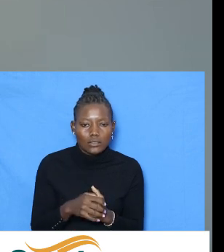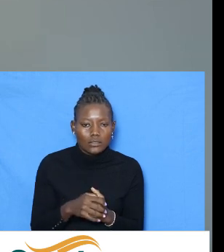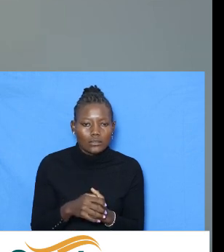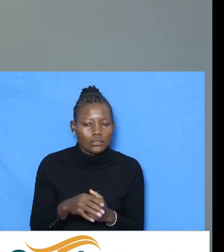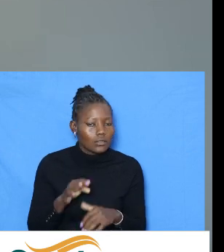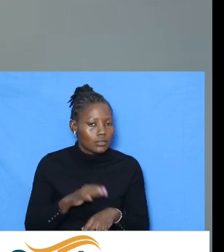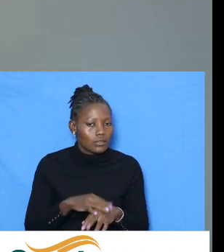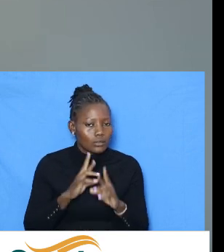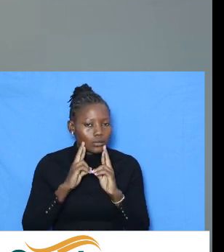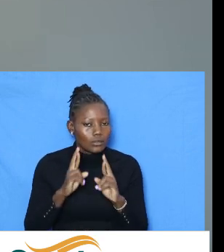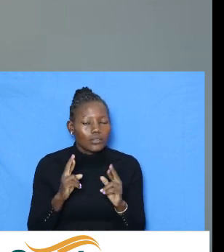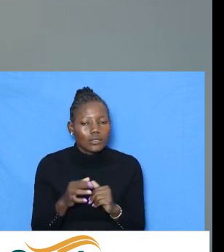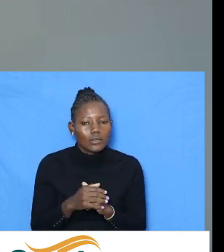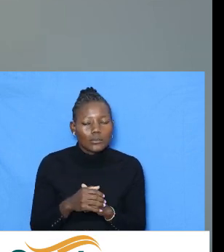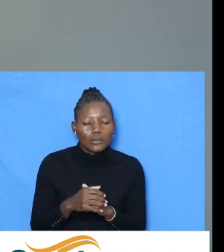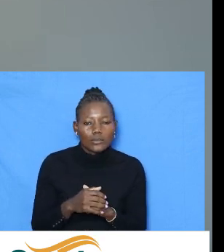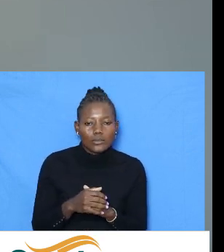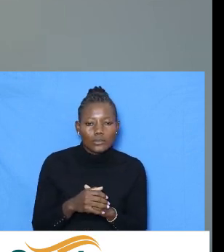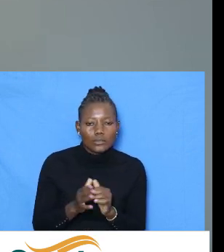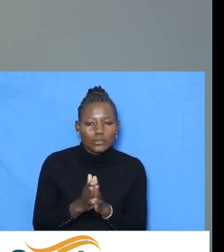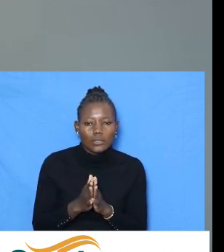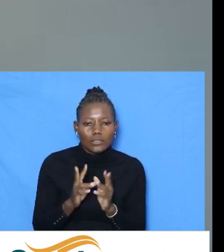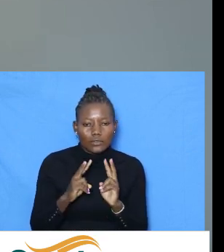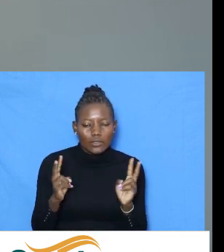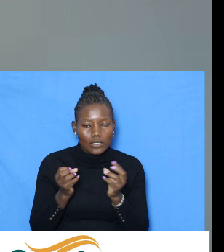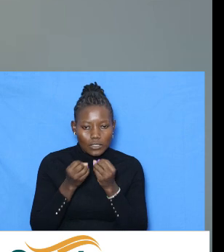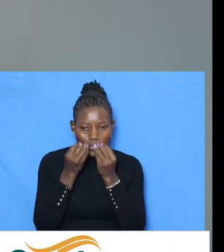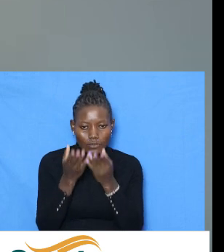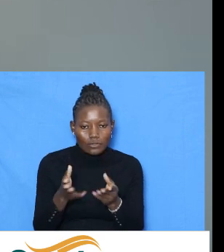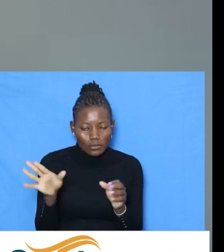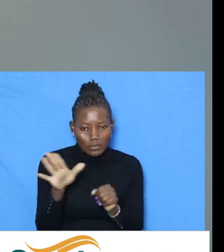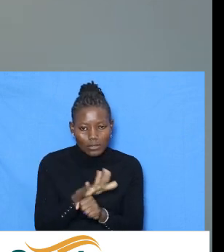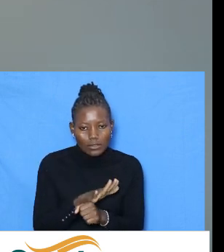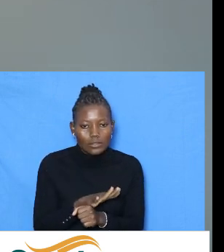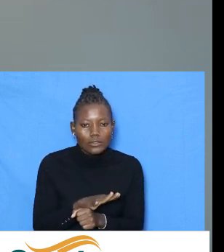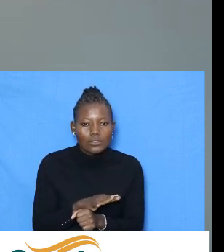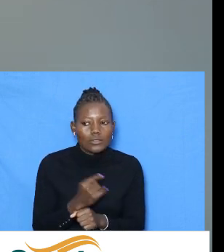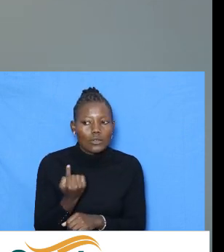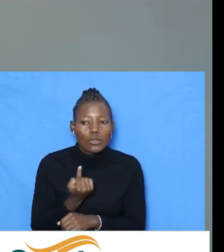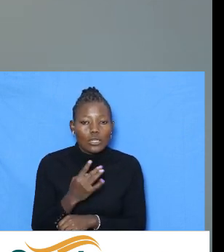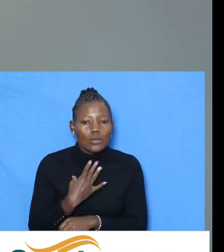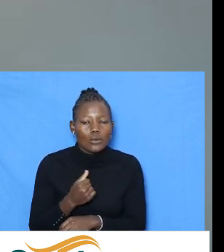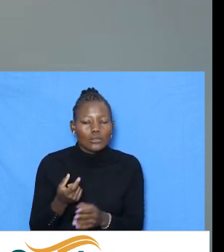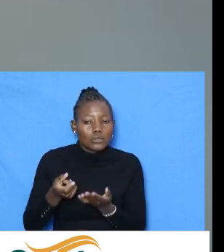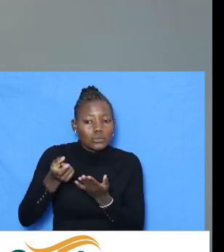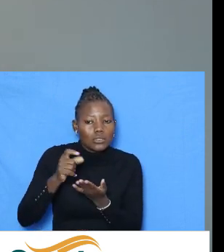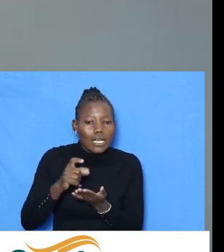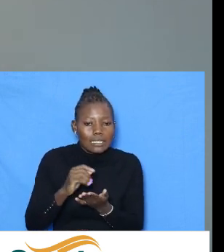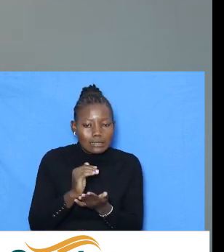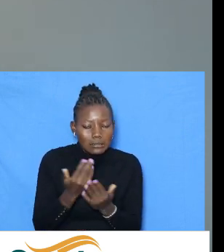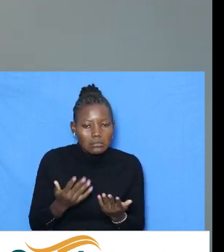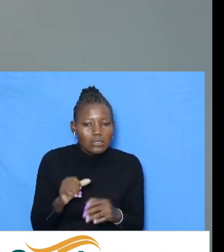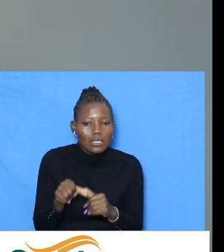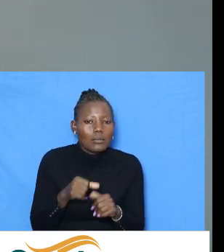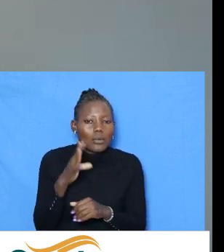report and very informative. And I only want to add something about my experience